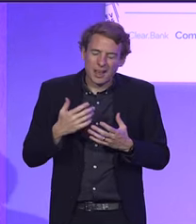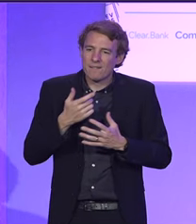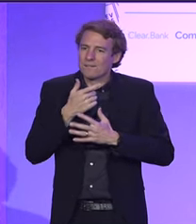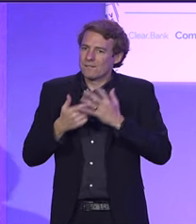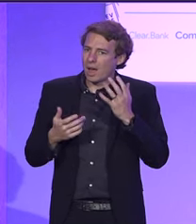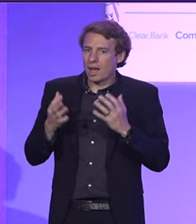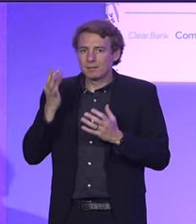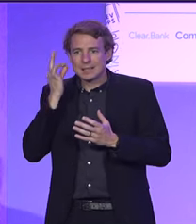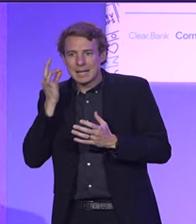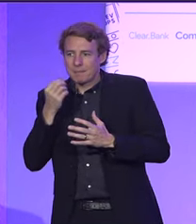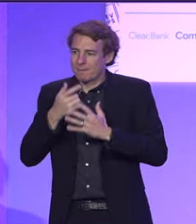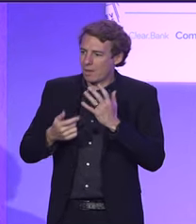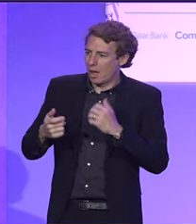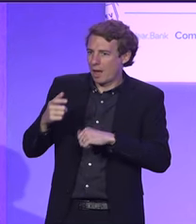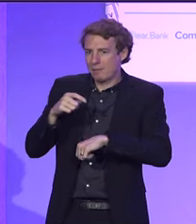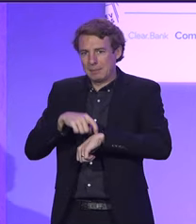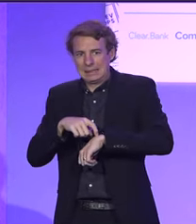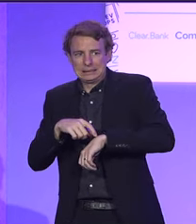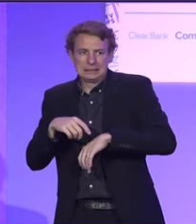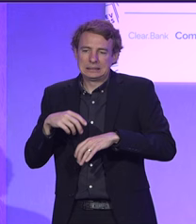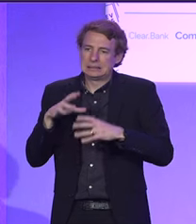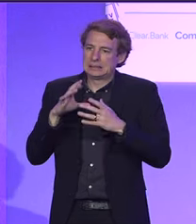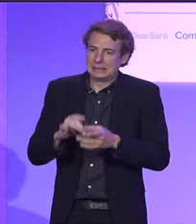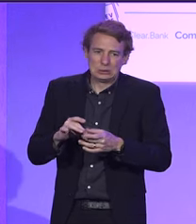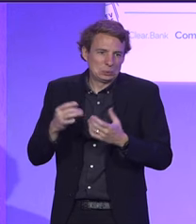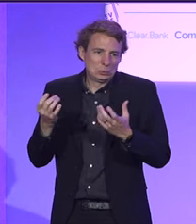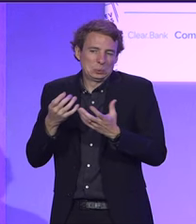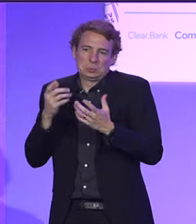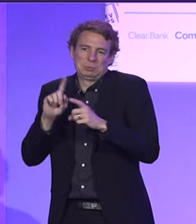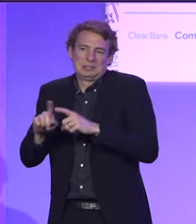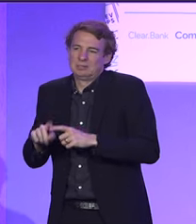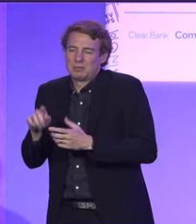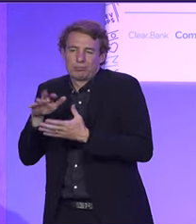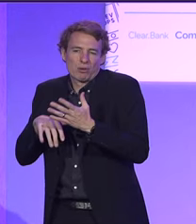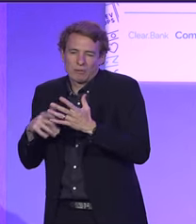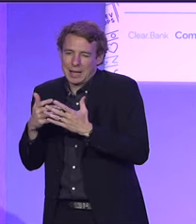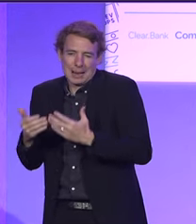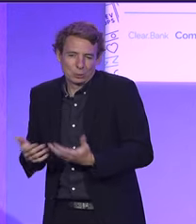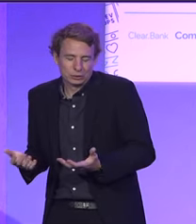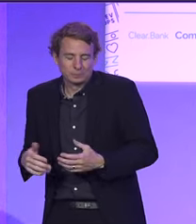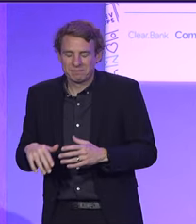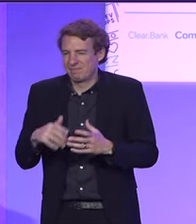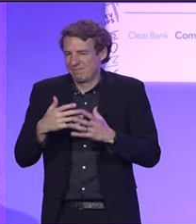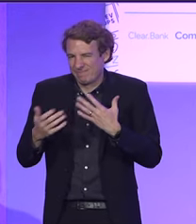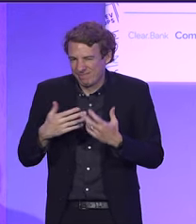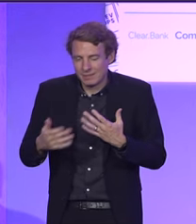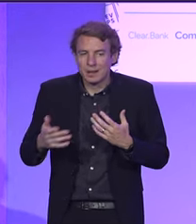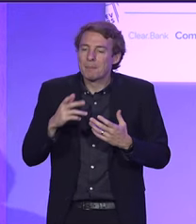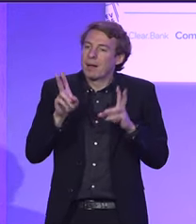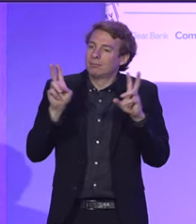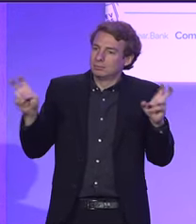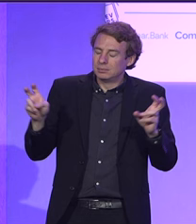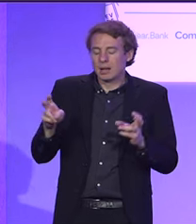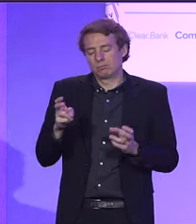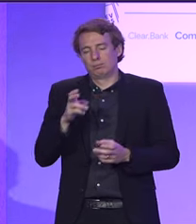5 tips in 5 minutes on 5 JVM languages. I'm just making up stuff now. But that does go down well because I know exactly what you're going to be speaking